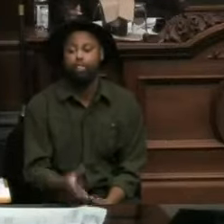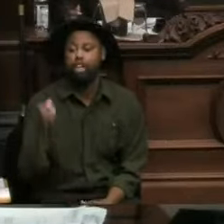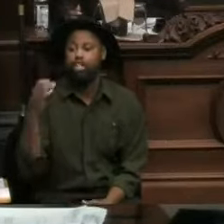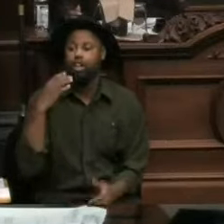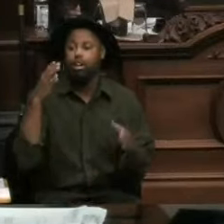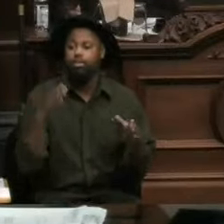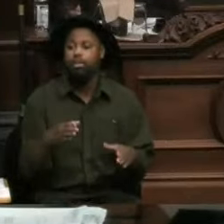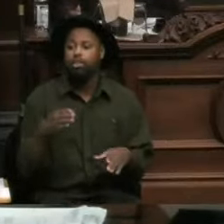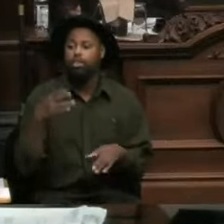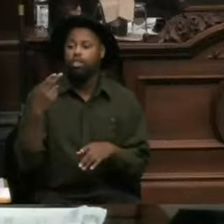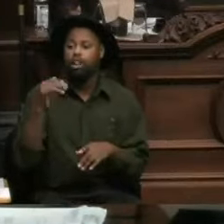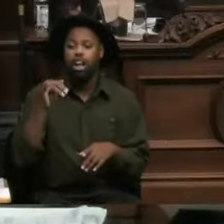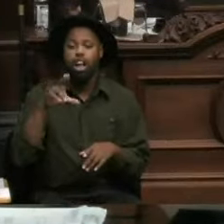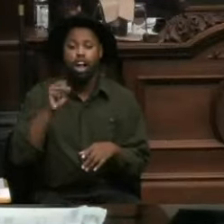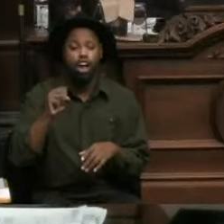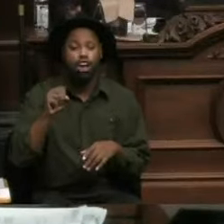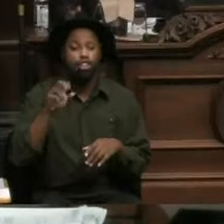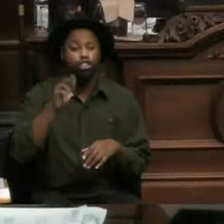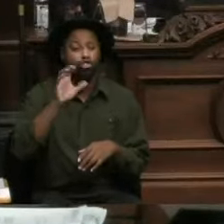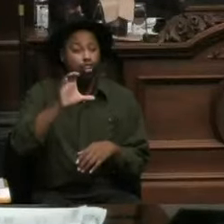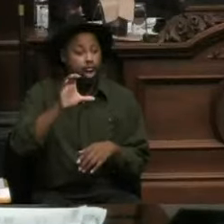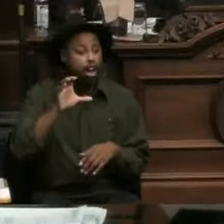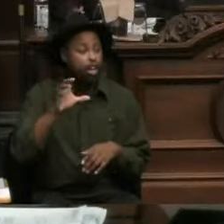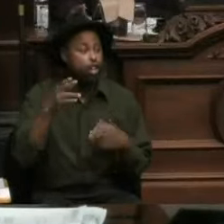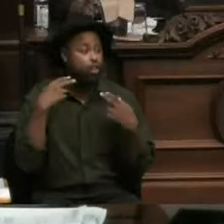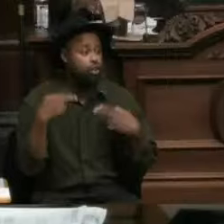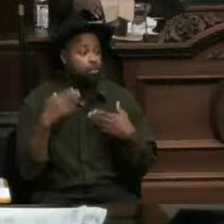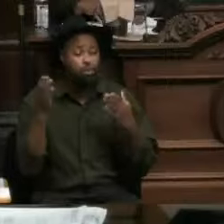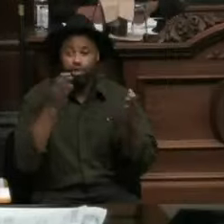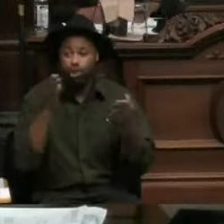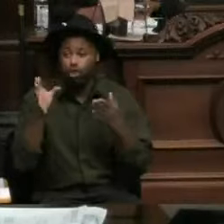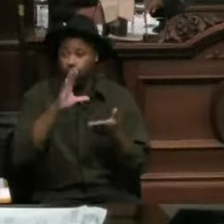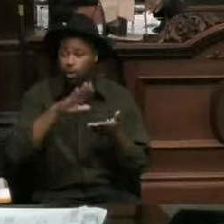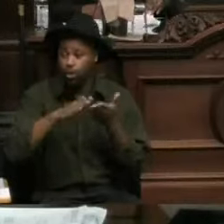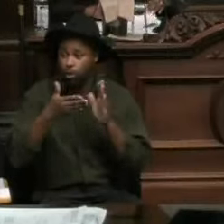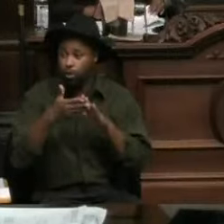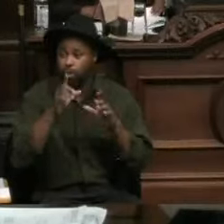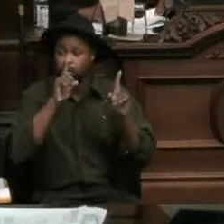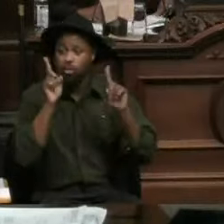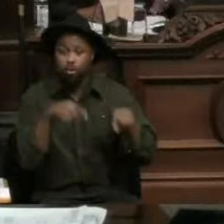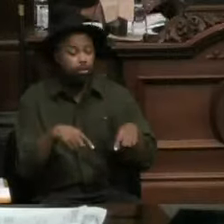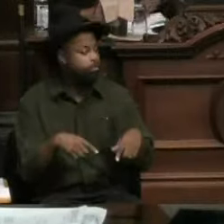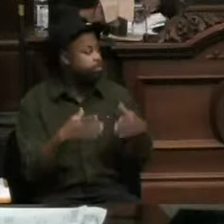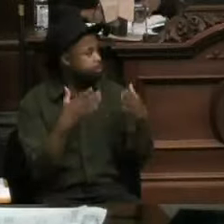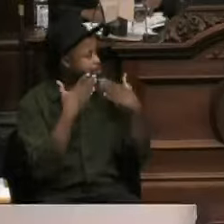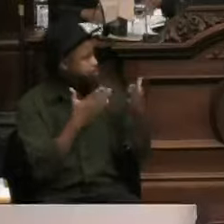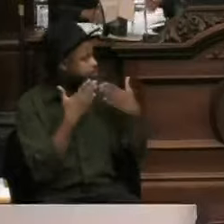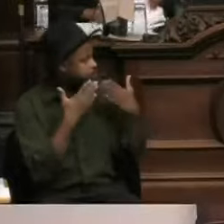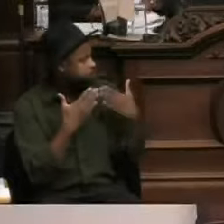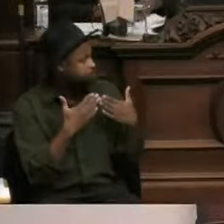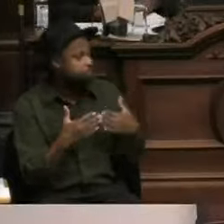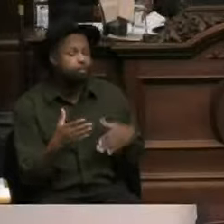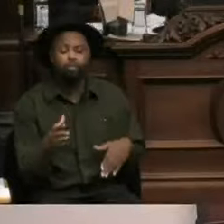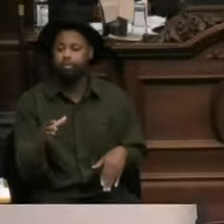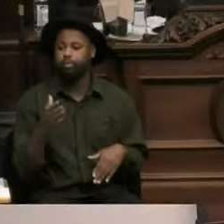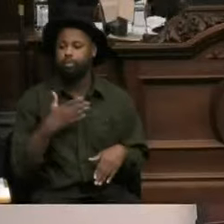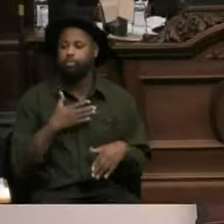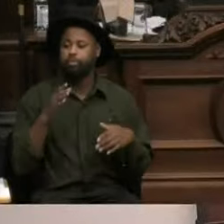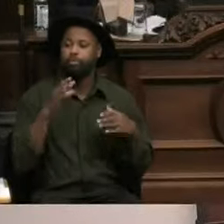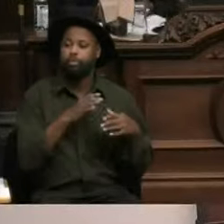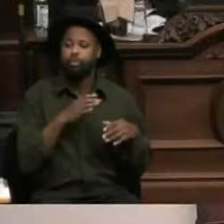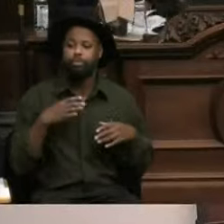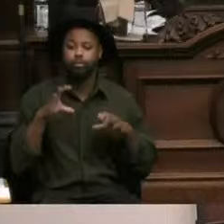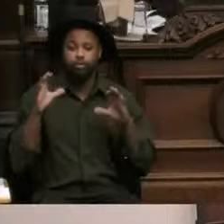Chairperson Harris, the Recreation and Human Services Committee report, please. Thank you, President Melendez. To the Council, the Recreation and Human Services Committee